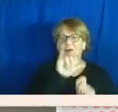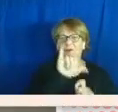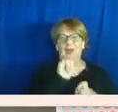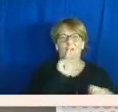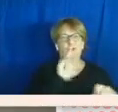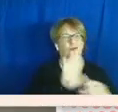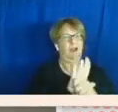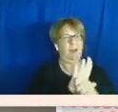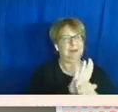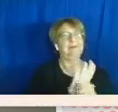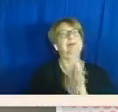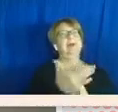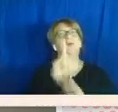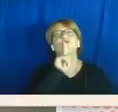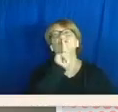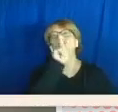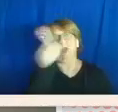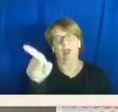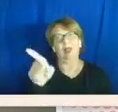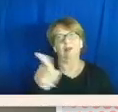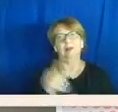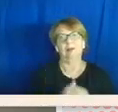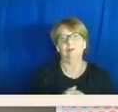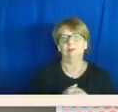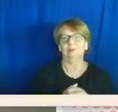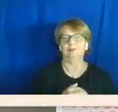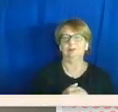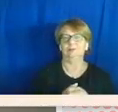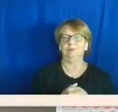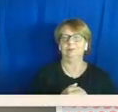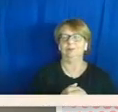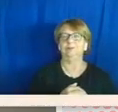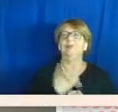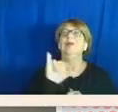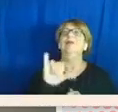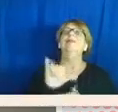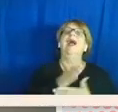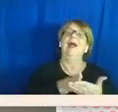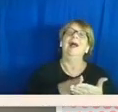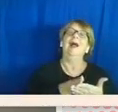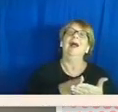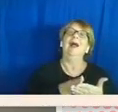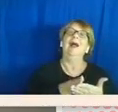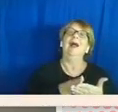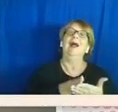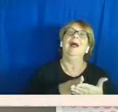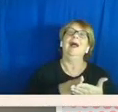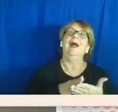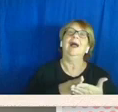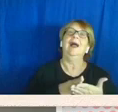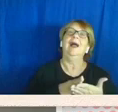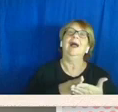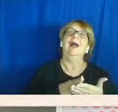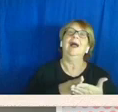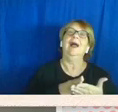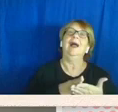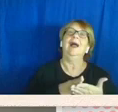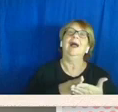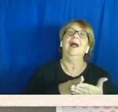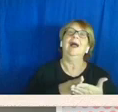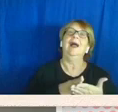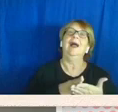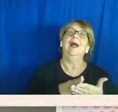into a reality. This is the part that's depressing but real.